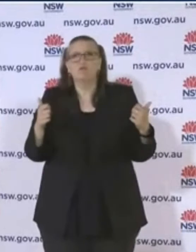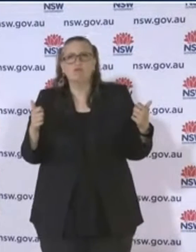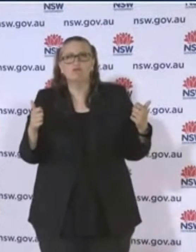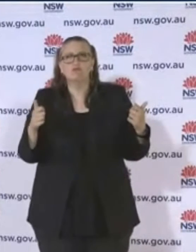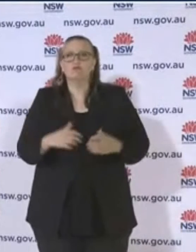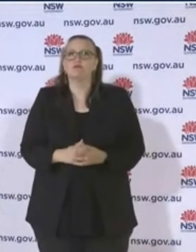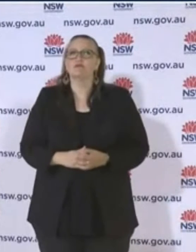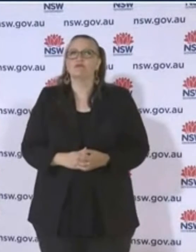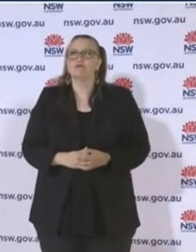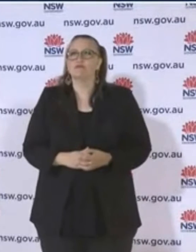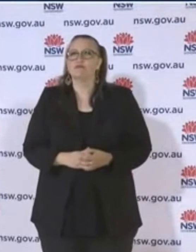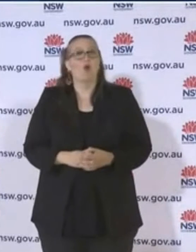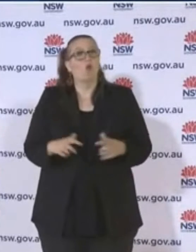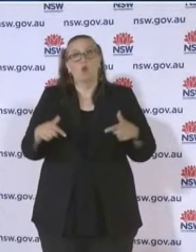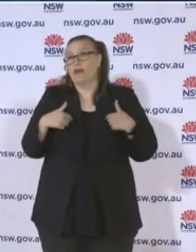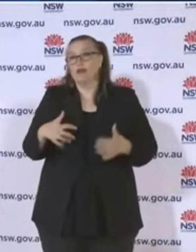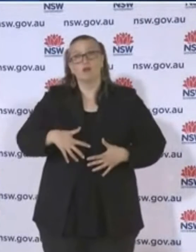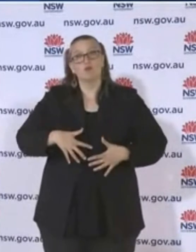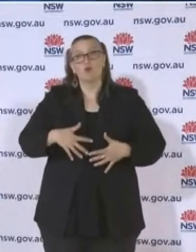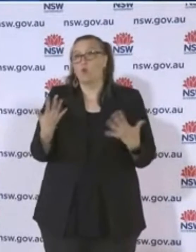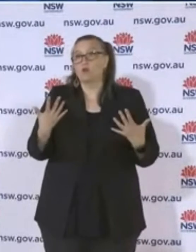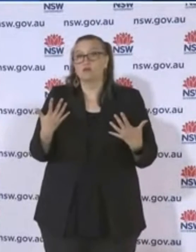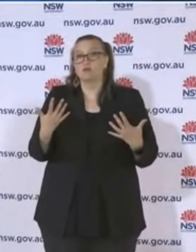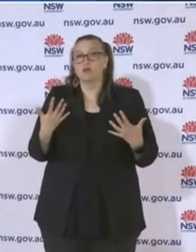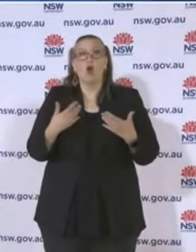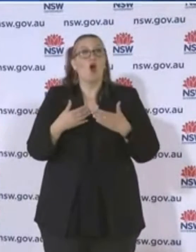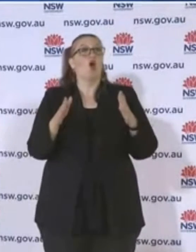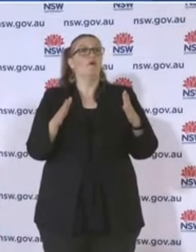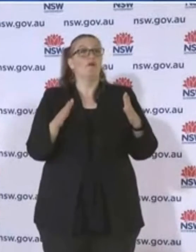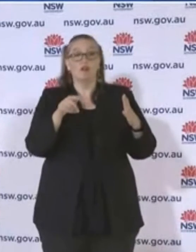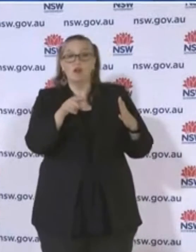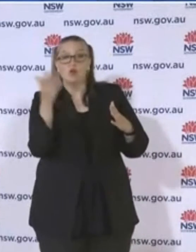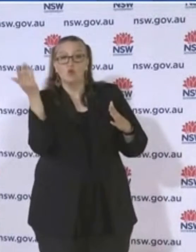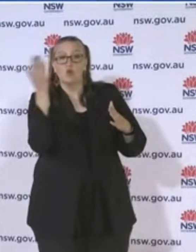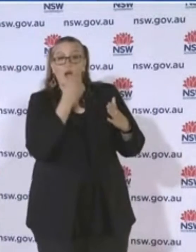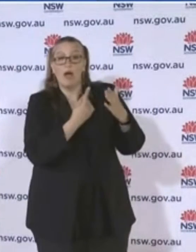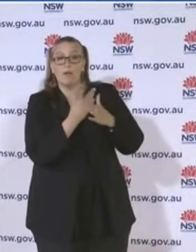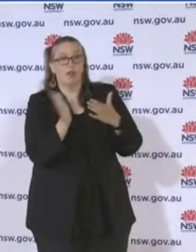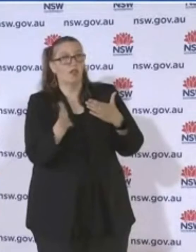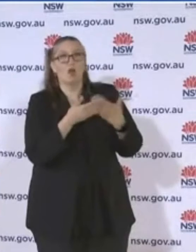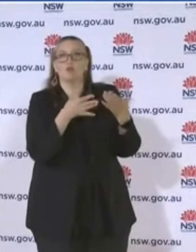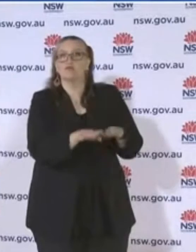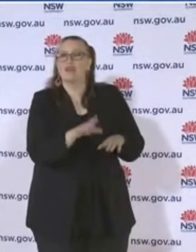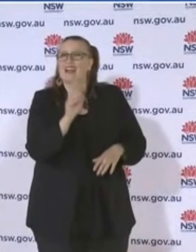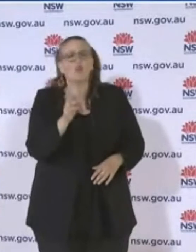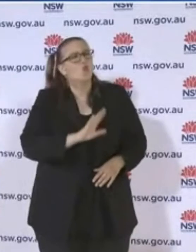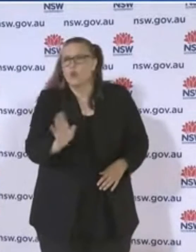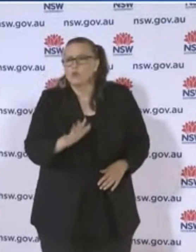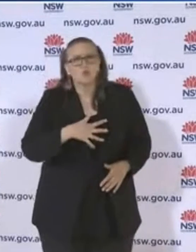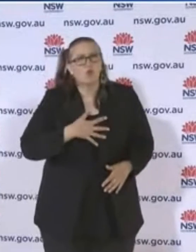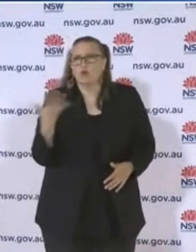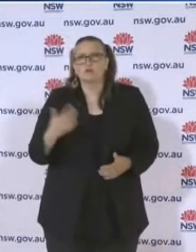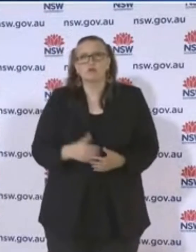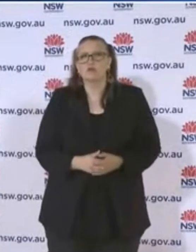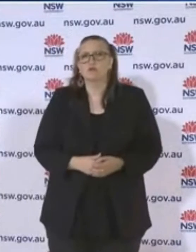disrupted all the time because of cases cropping up. So obviously, if there's a particular local government area that has a really high number of